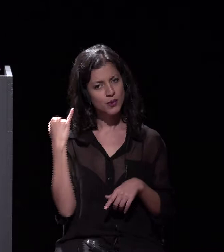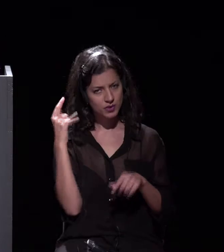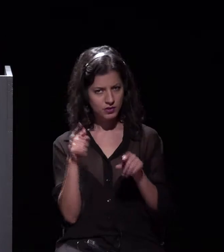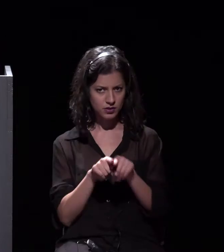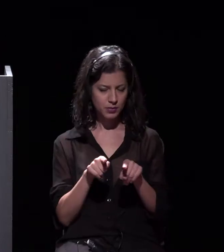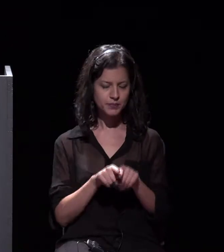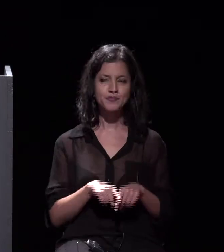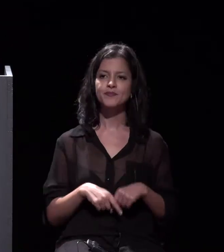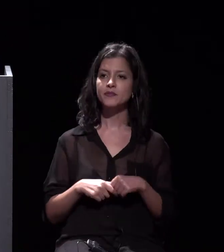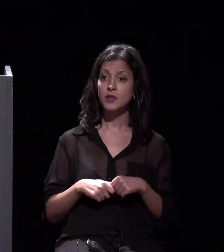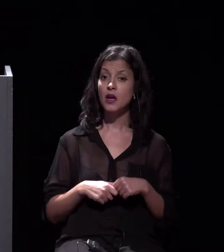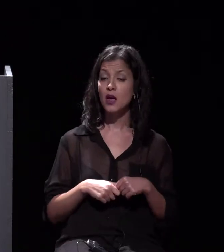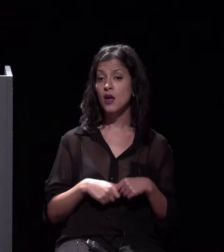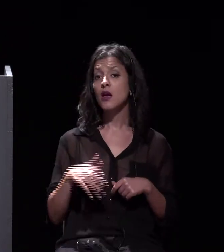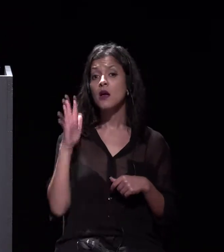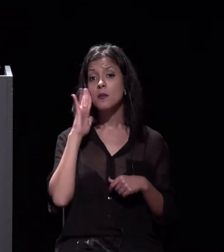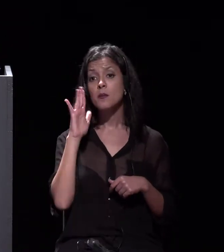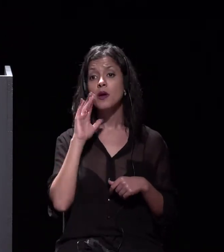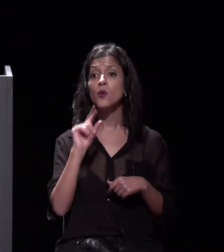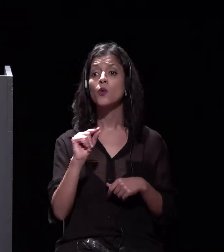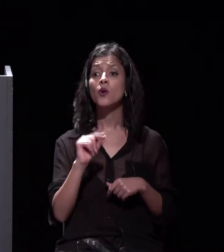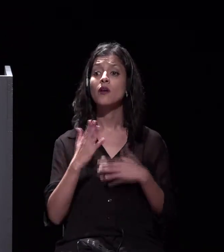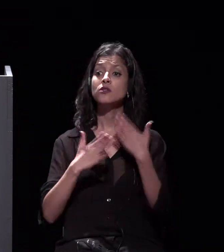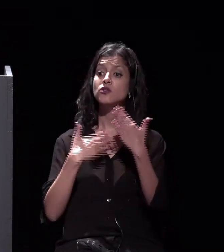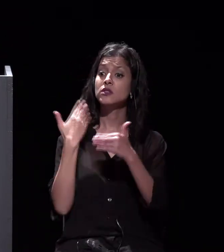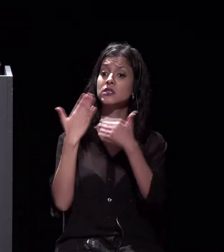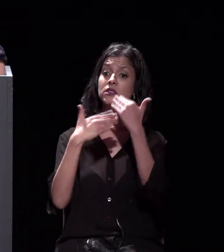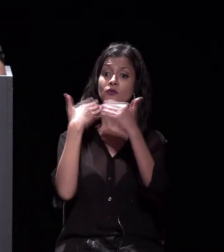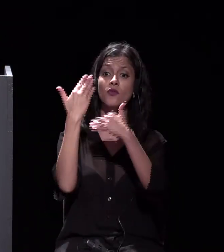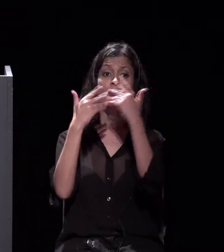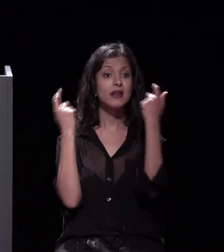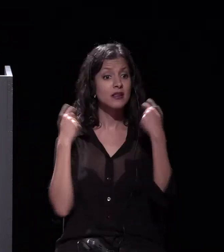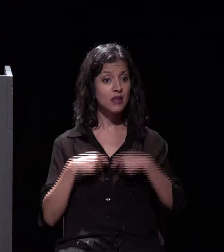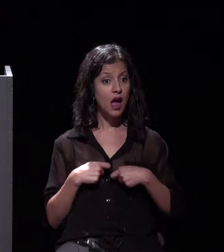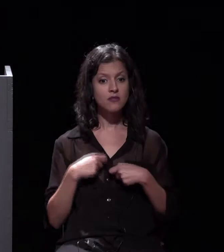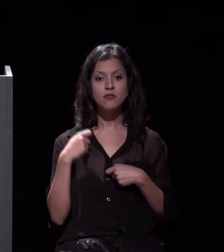development could be achieved without kind of wider structural change was